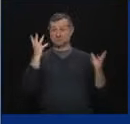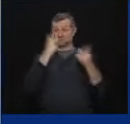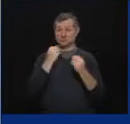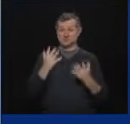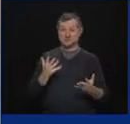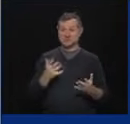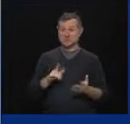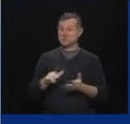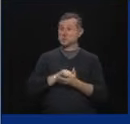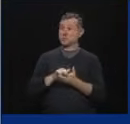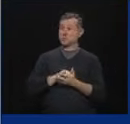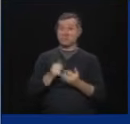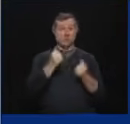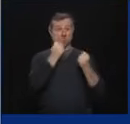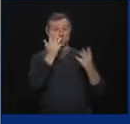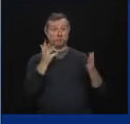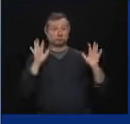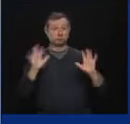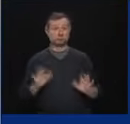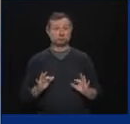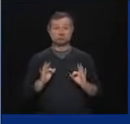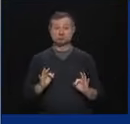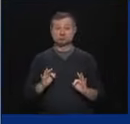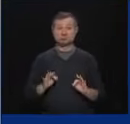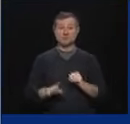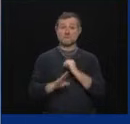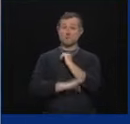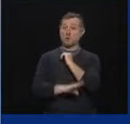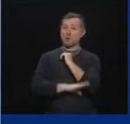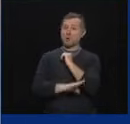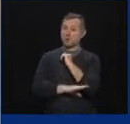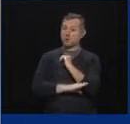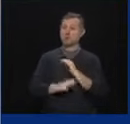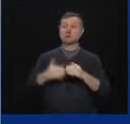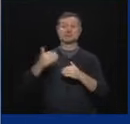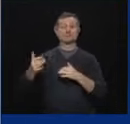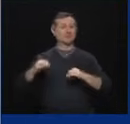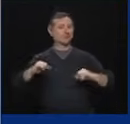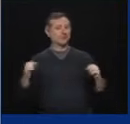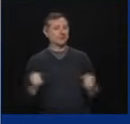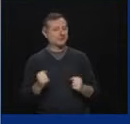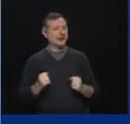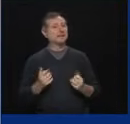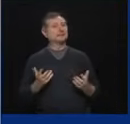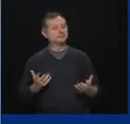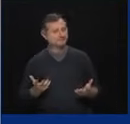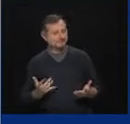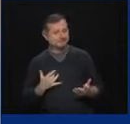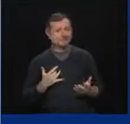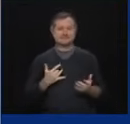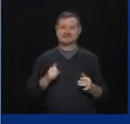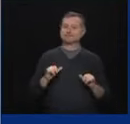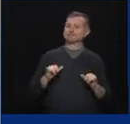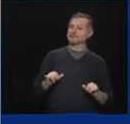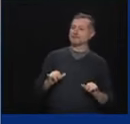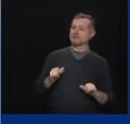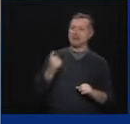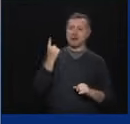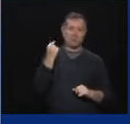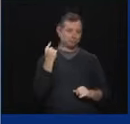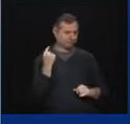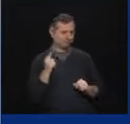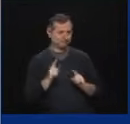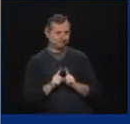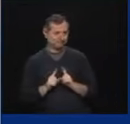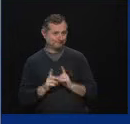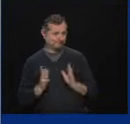the heat continuing. But fall and winter, as we saw from last year, again, I feel like we're replaying the same movie as last year, but it has a